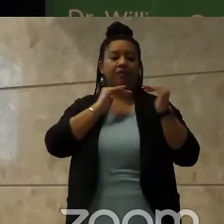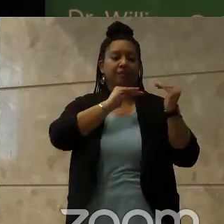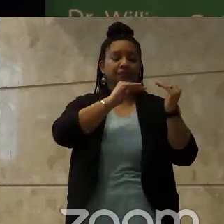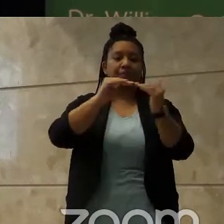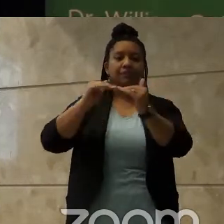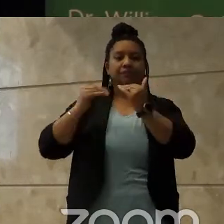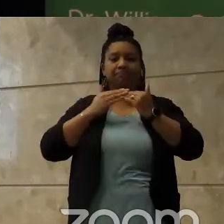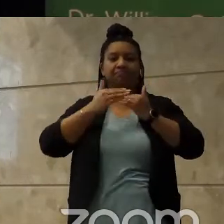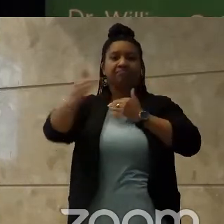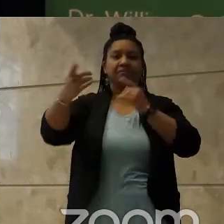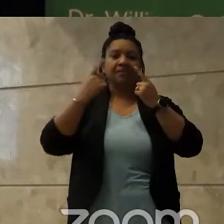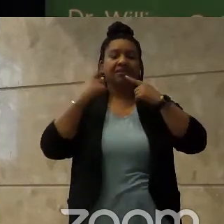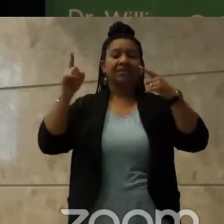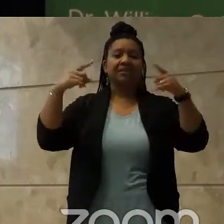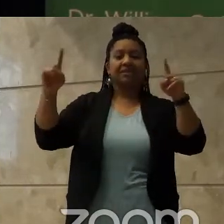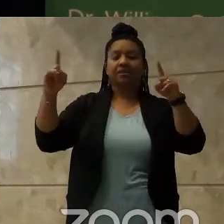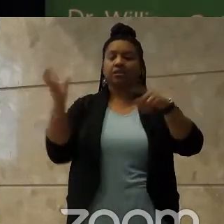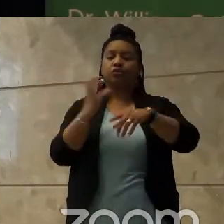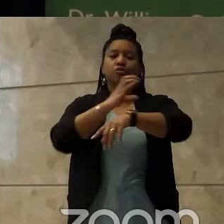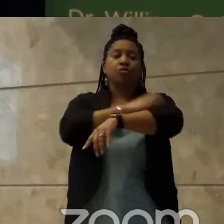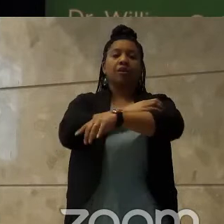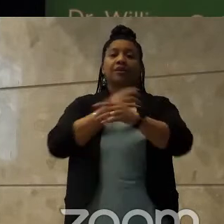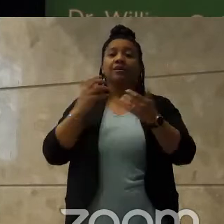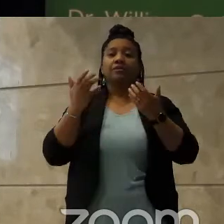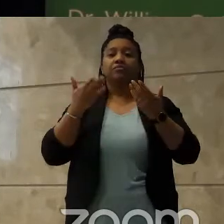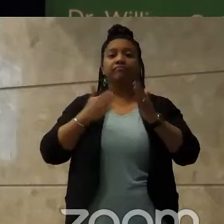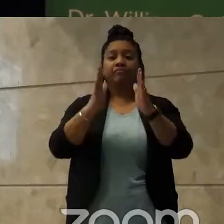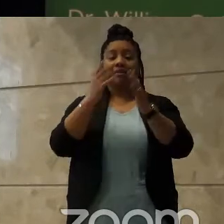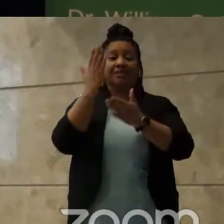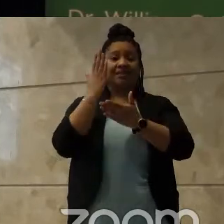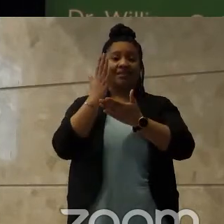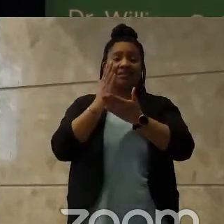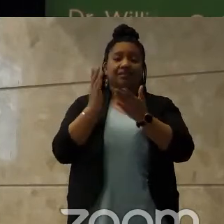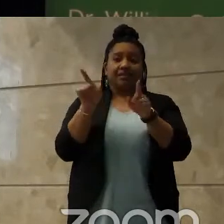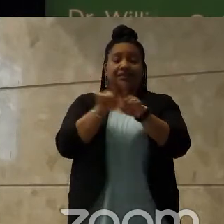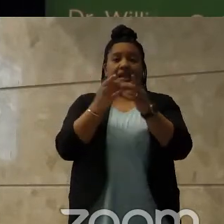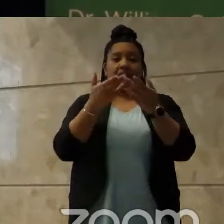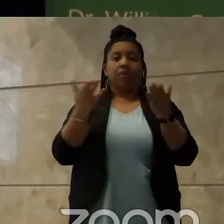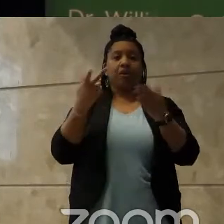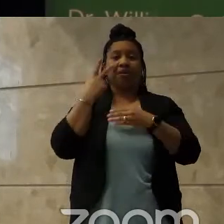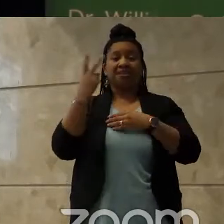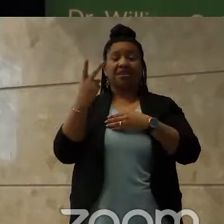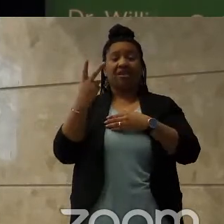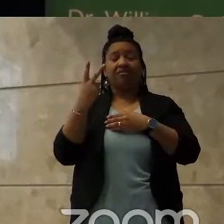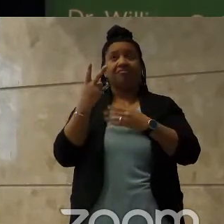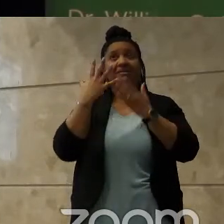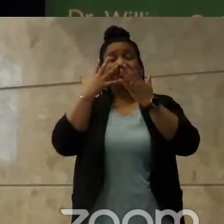possibilities. The same potency and possibilities that we saw robbed of three of our Spartans